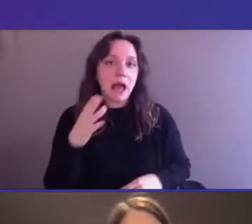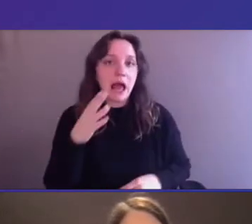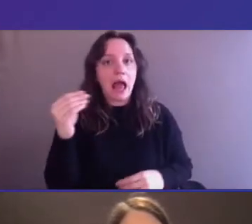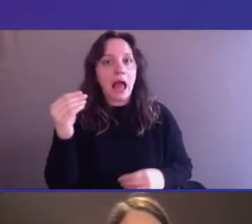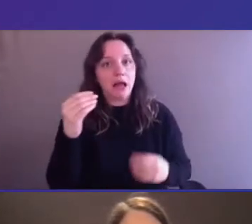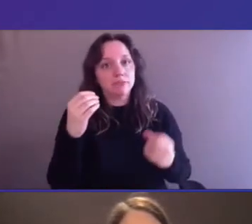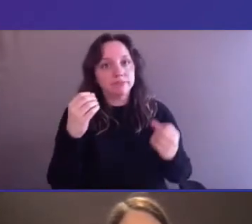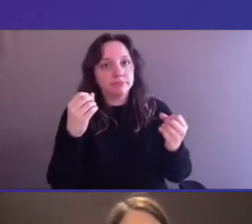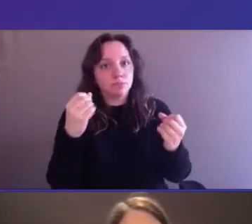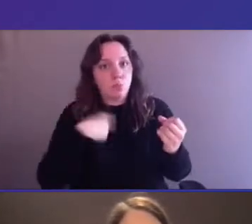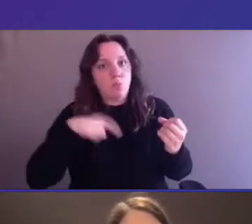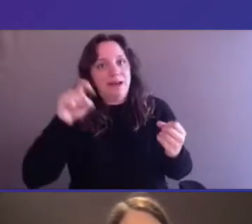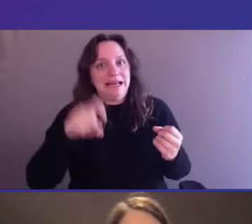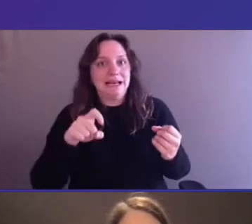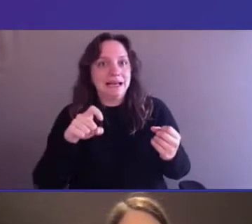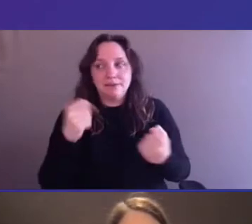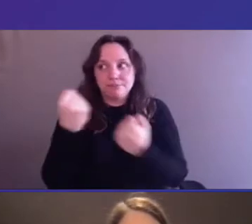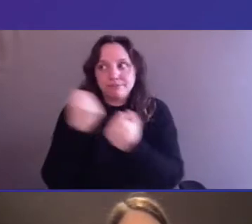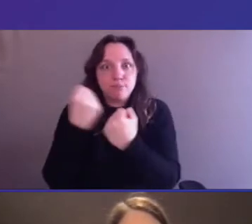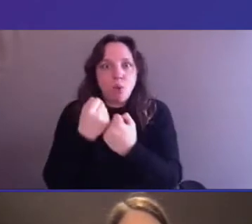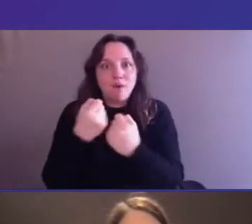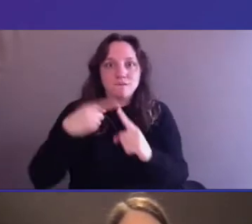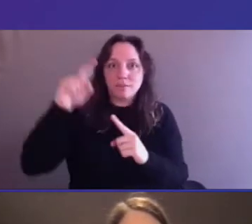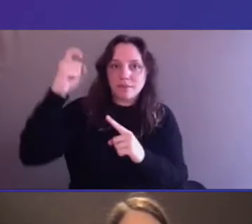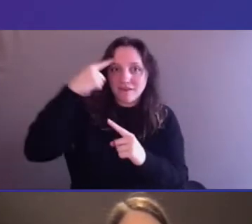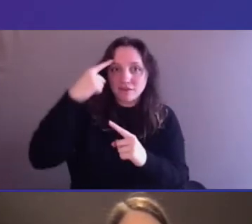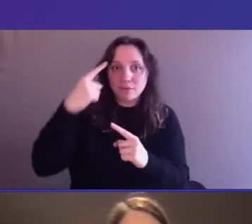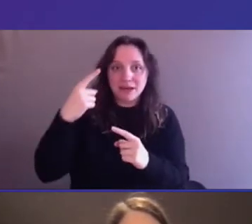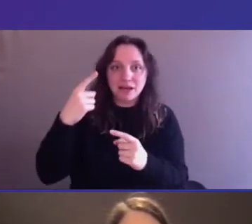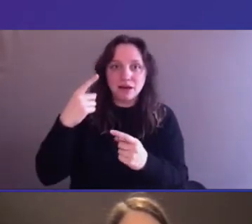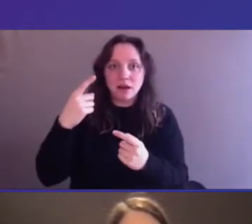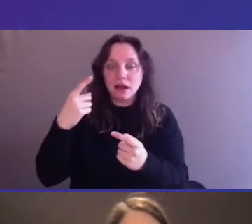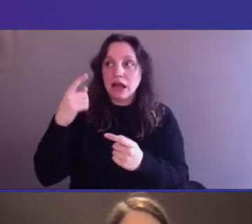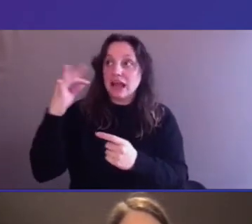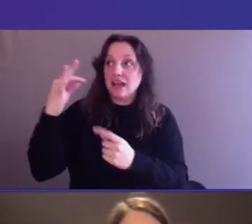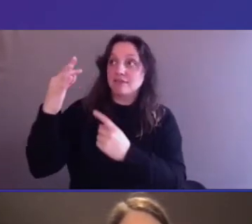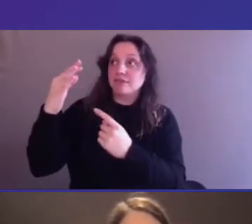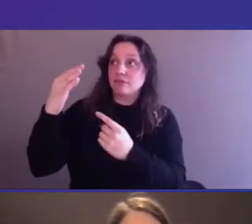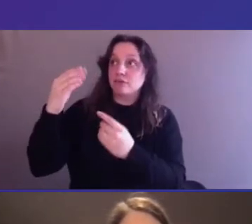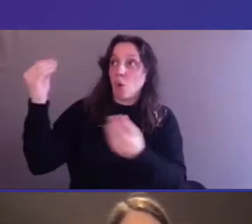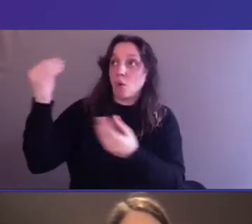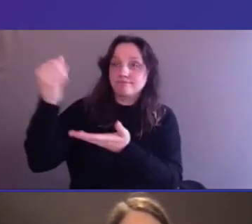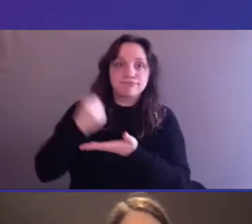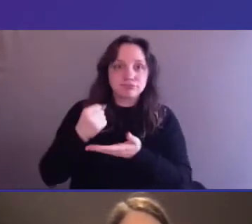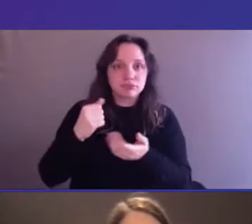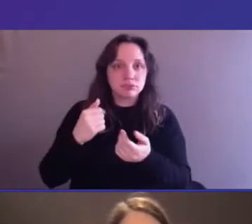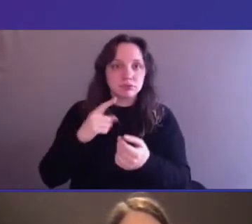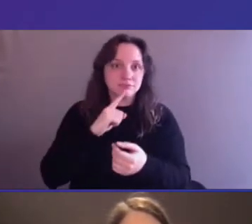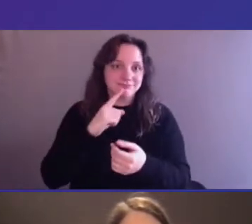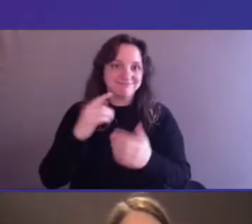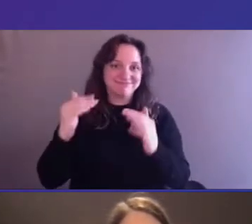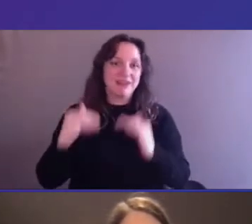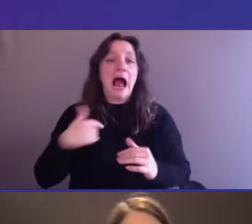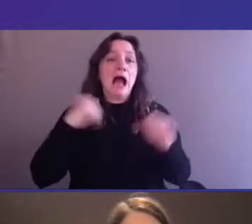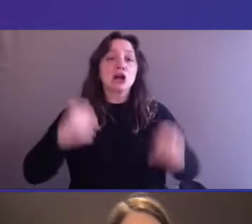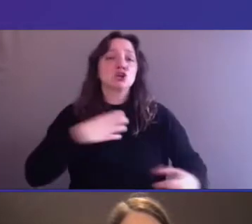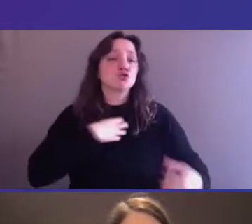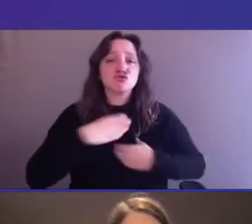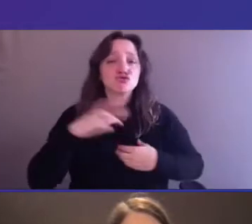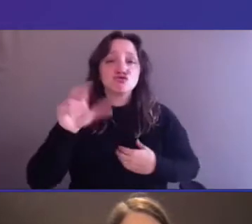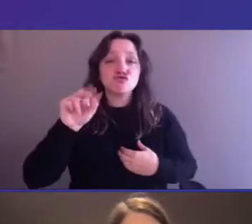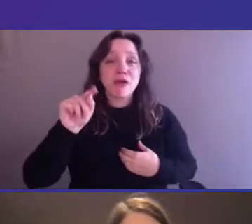of the government who we fund. I could go in a rant mode, but that's it. I'm glad to be